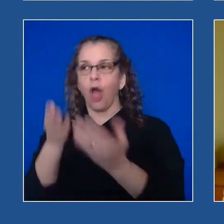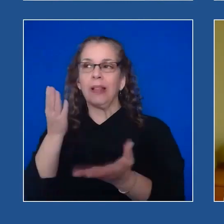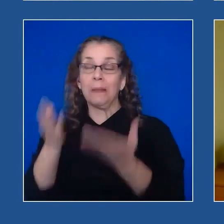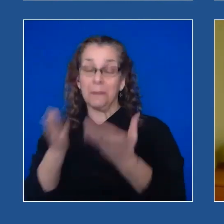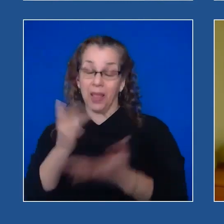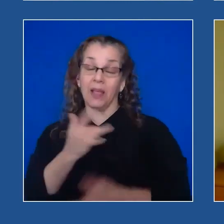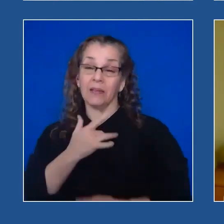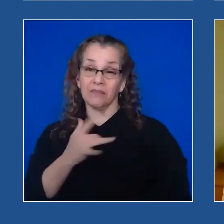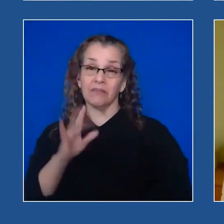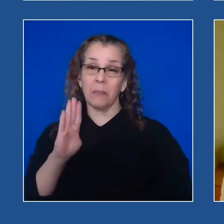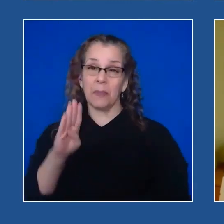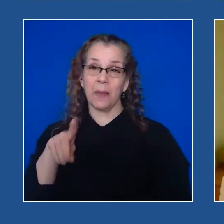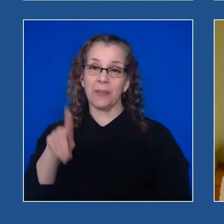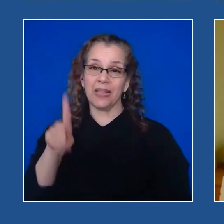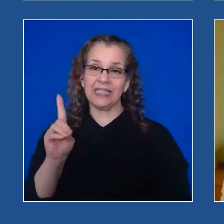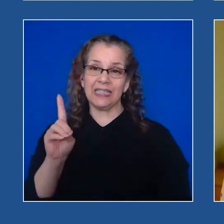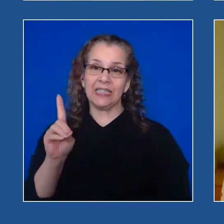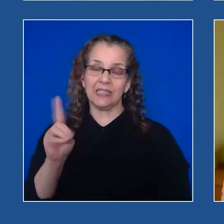in the end.